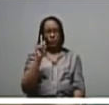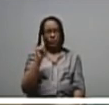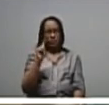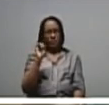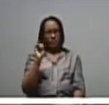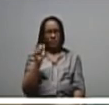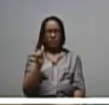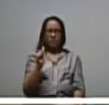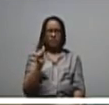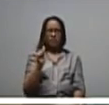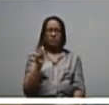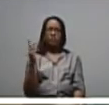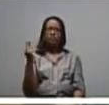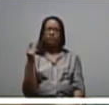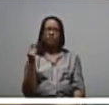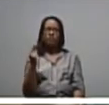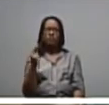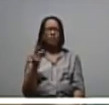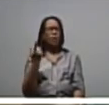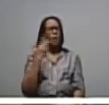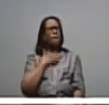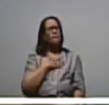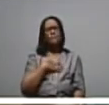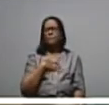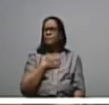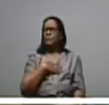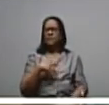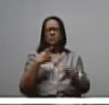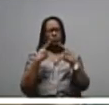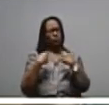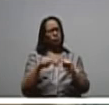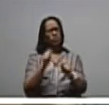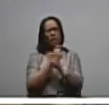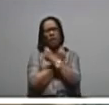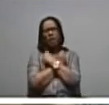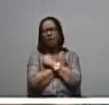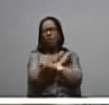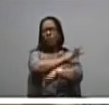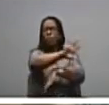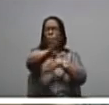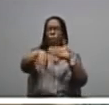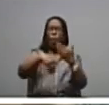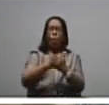and love everyone fully.